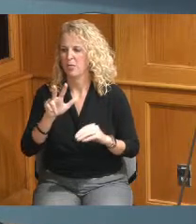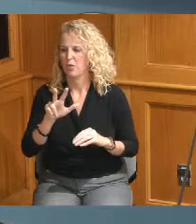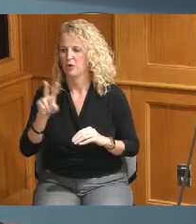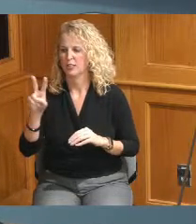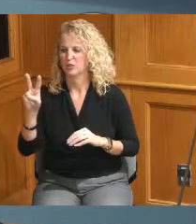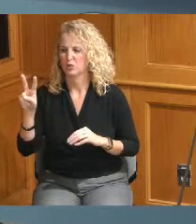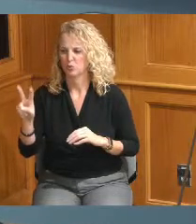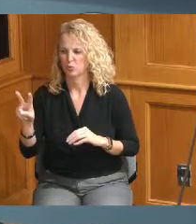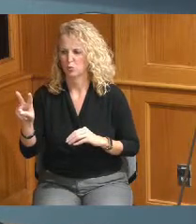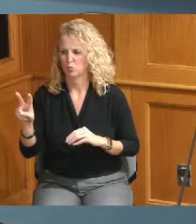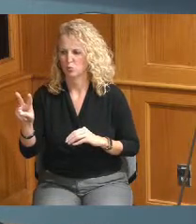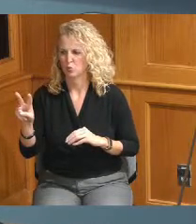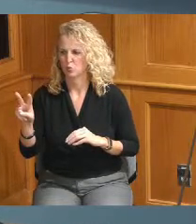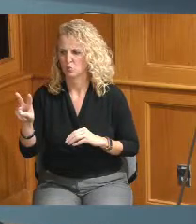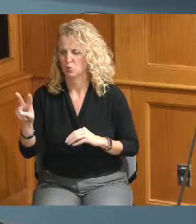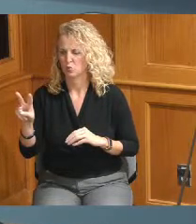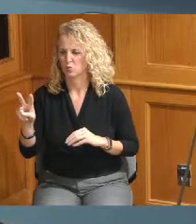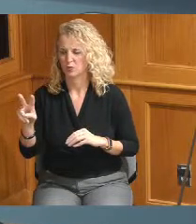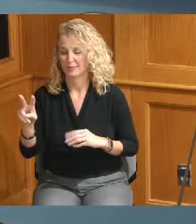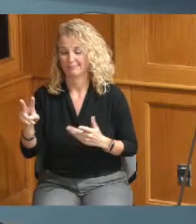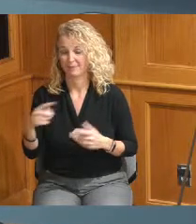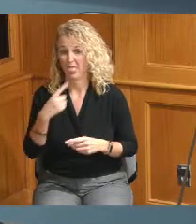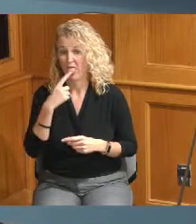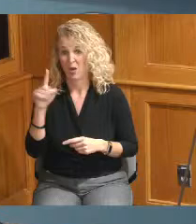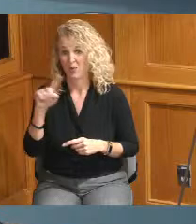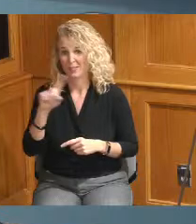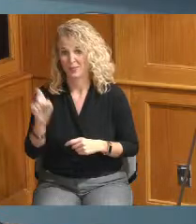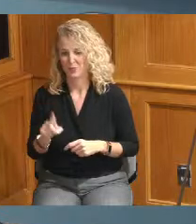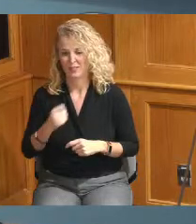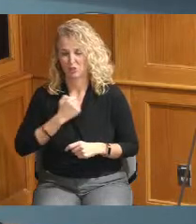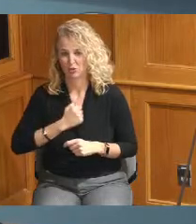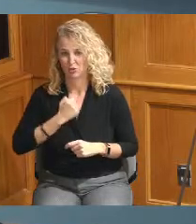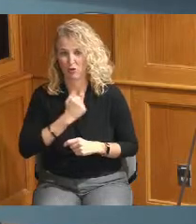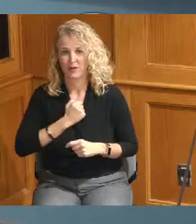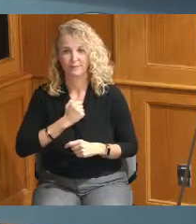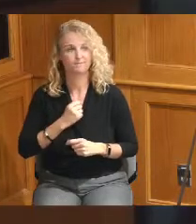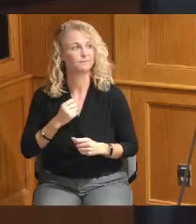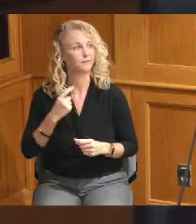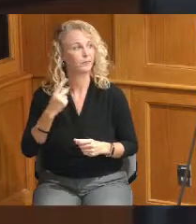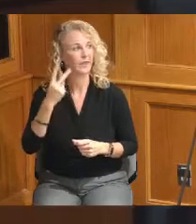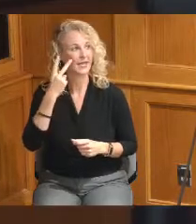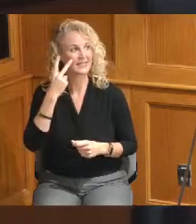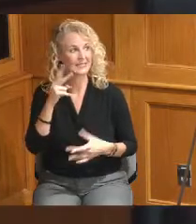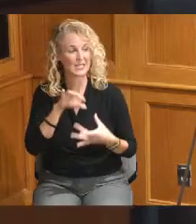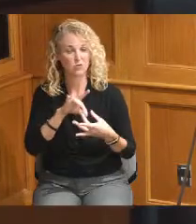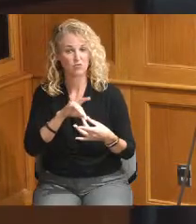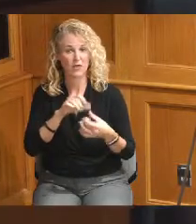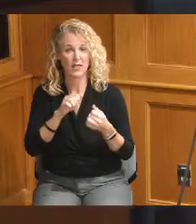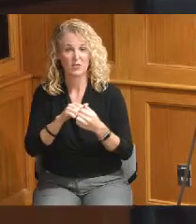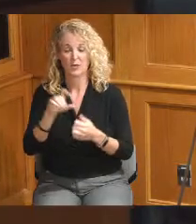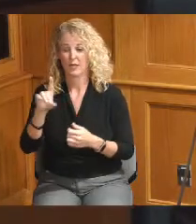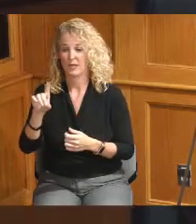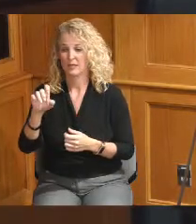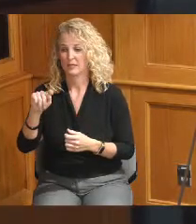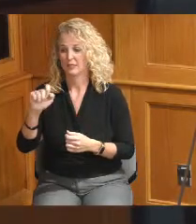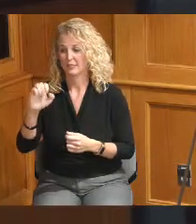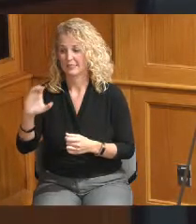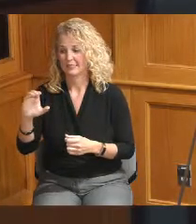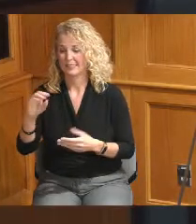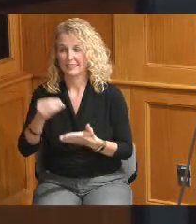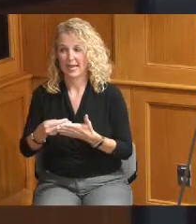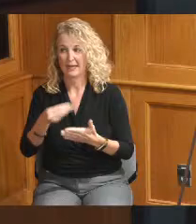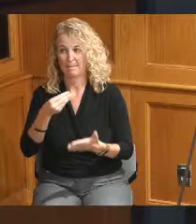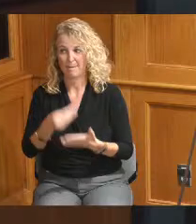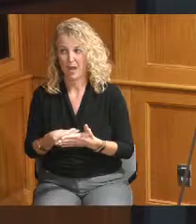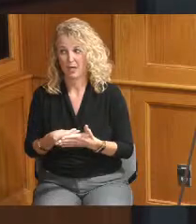32. It's a rather random question, so bear with me here. So I note that this is related to the DTAC funds. The DTAC